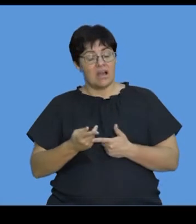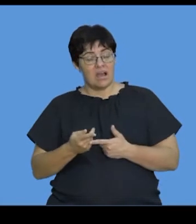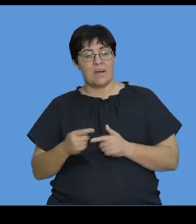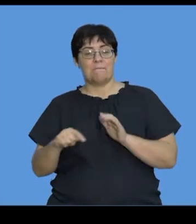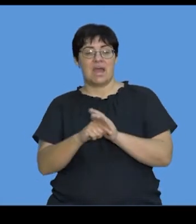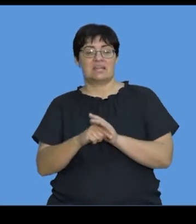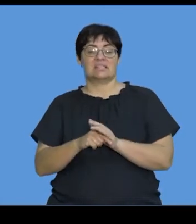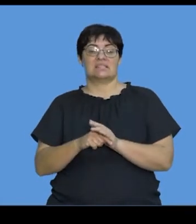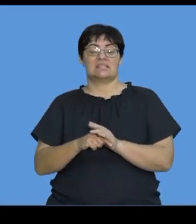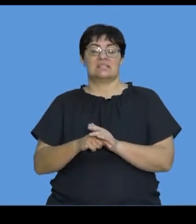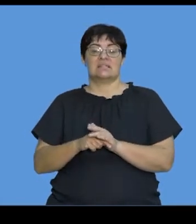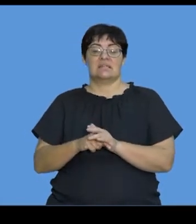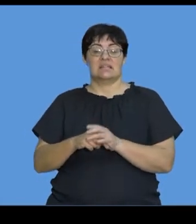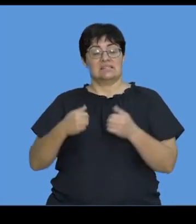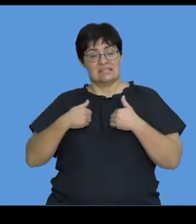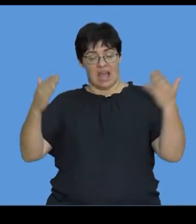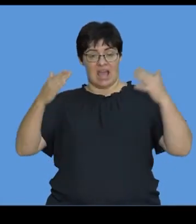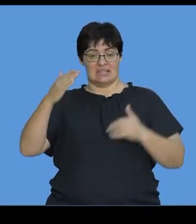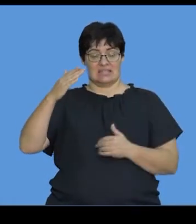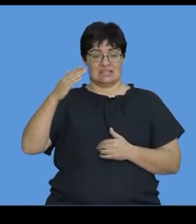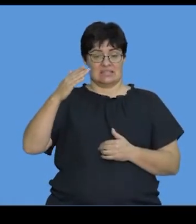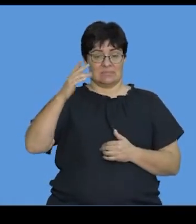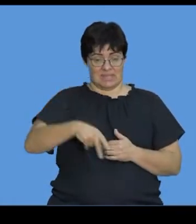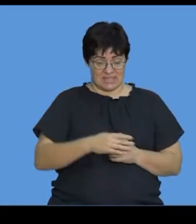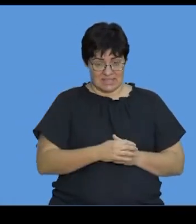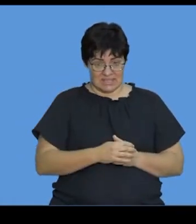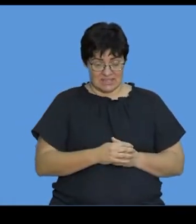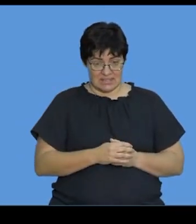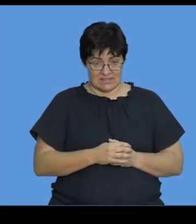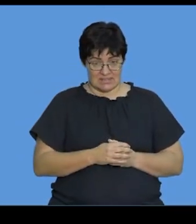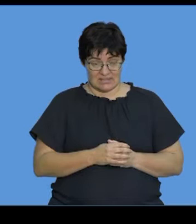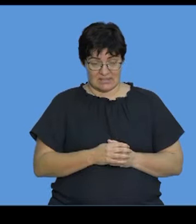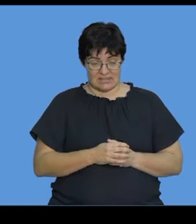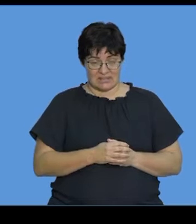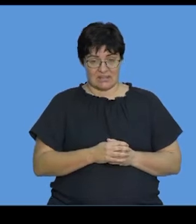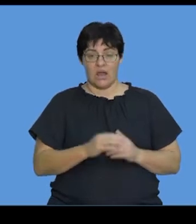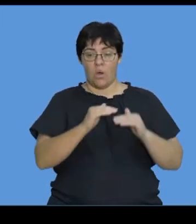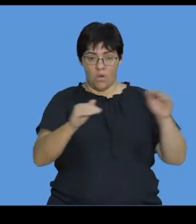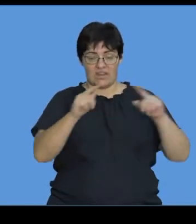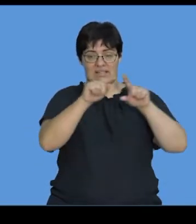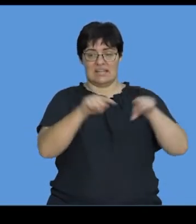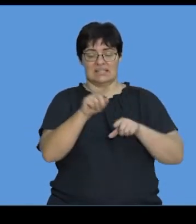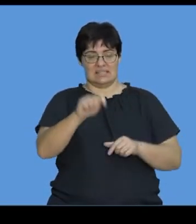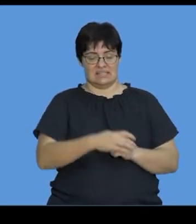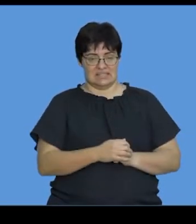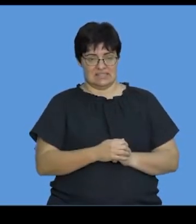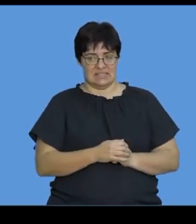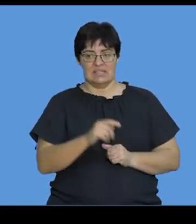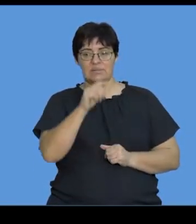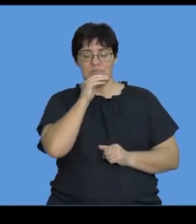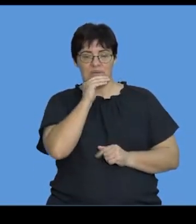momentum over delta t. So my net force would be equal to